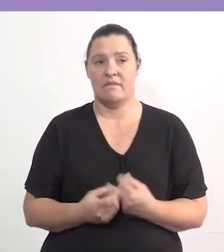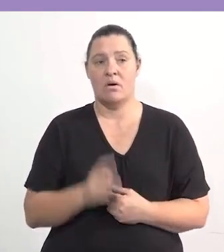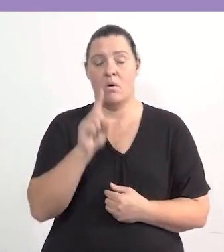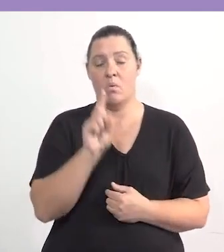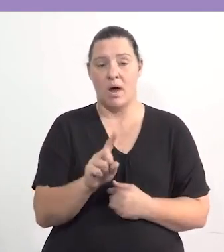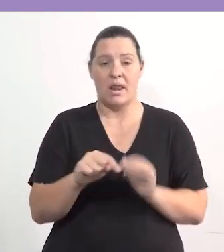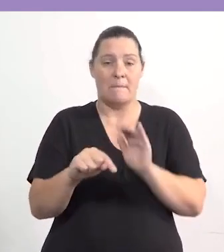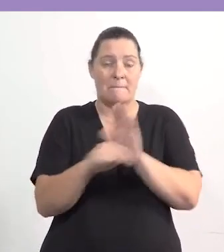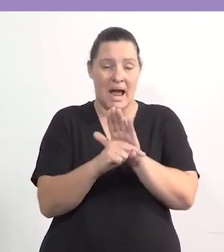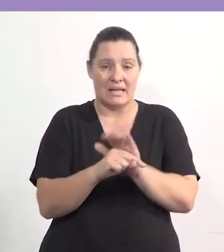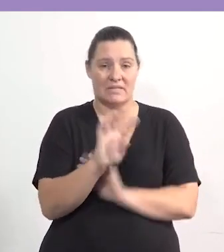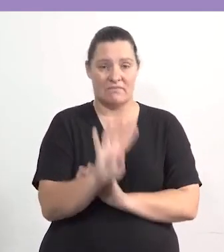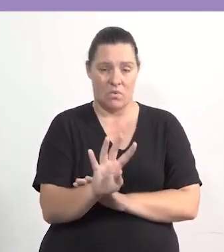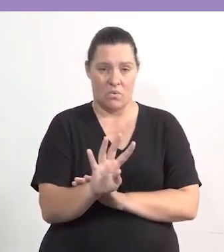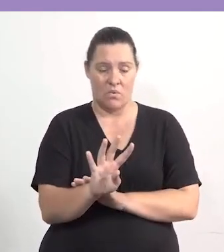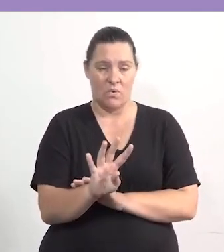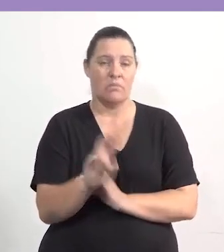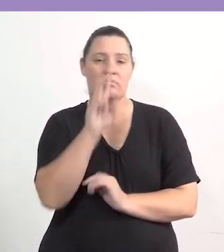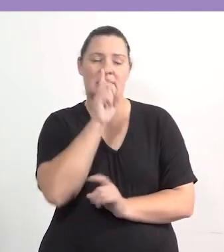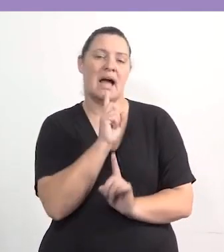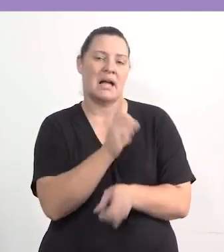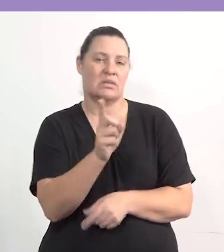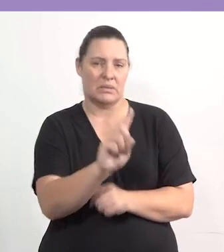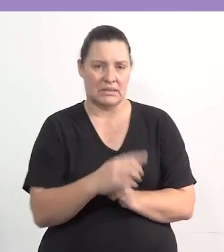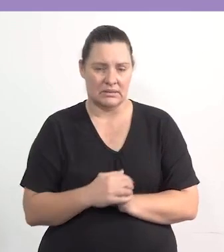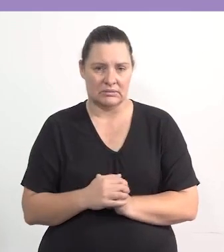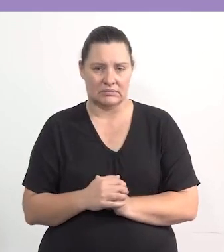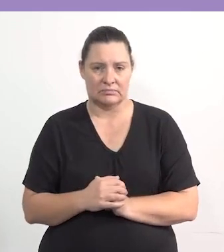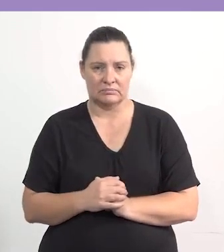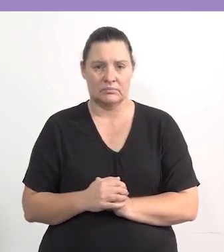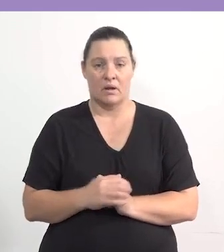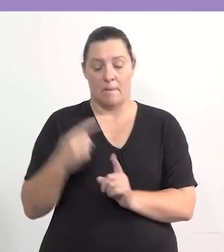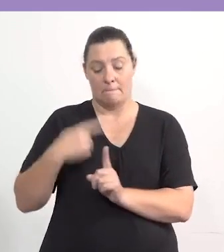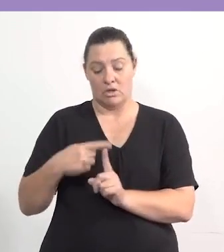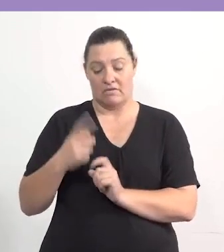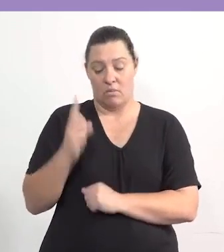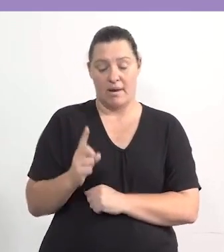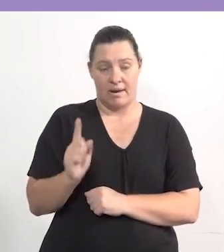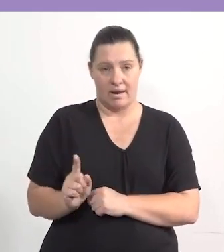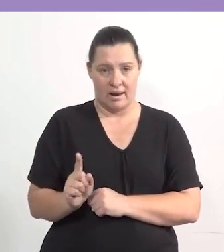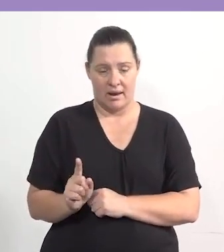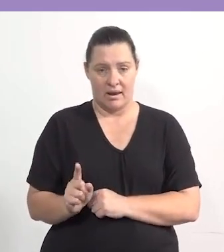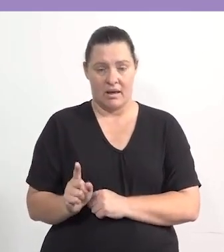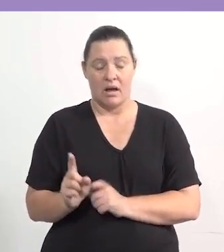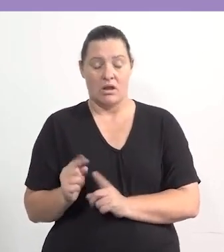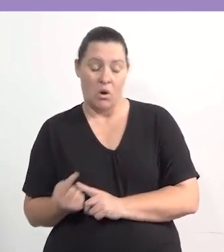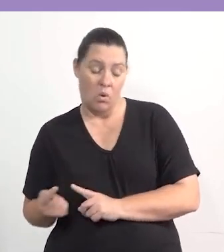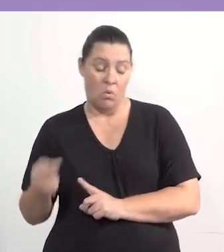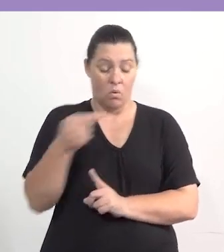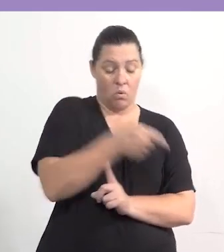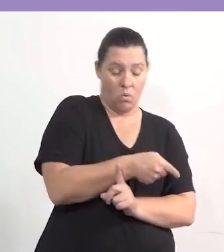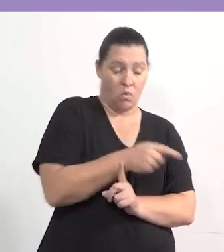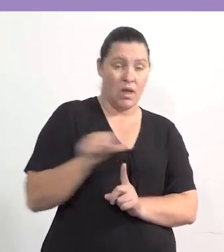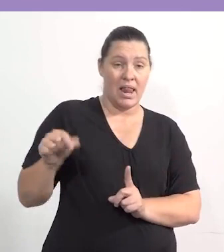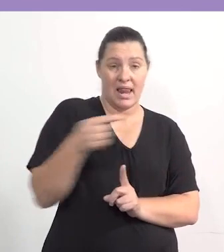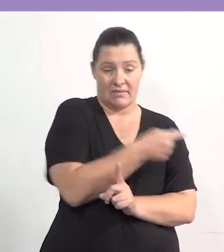1 minus 4, let's see what our answer will be. So we are at a positive 1. So from a positive 1, we